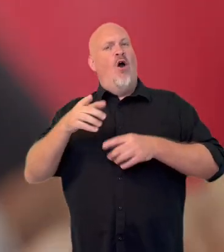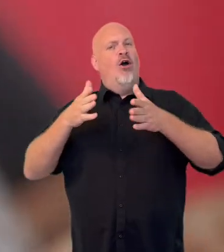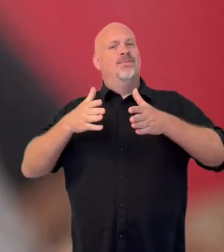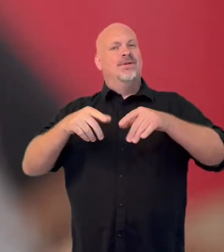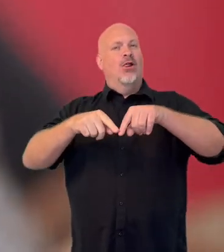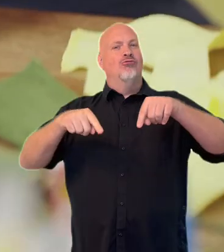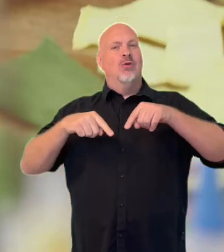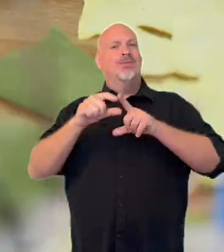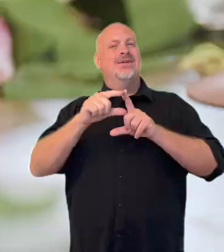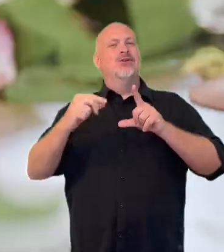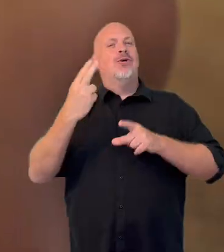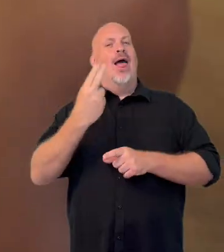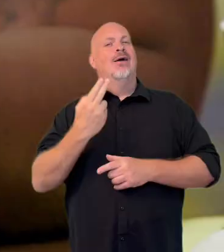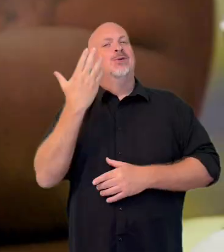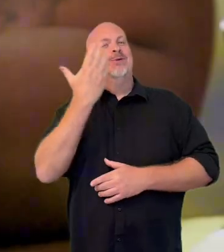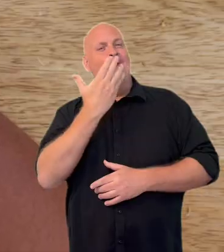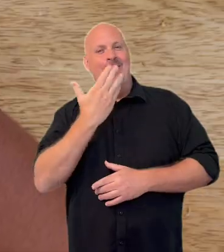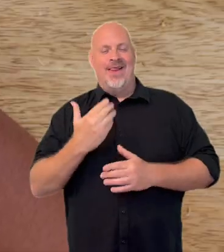School.